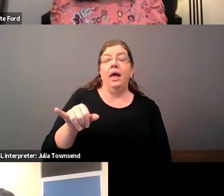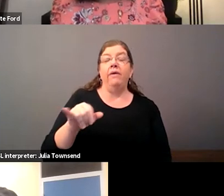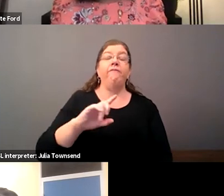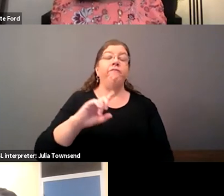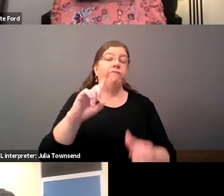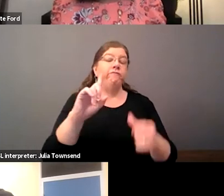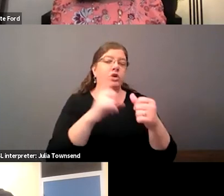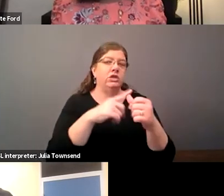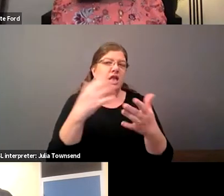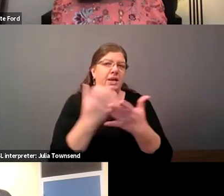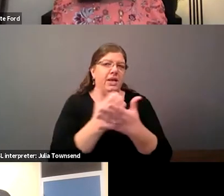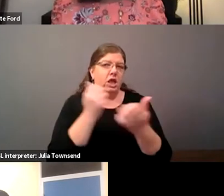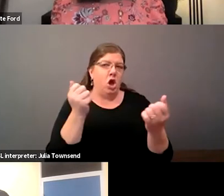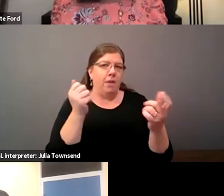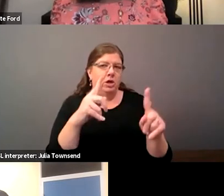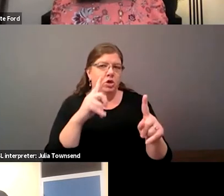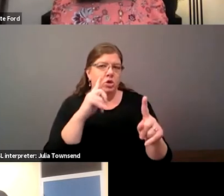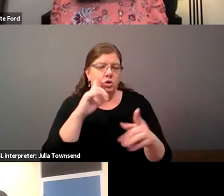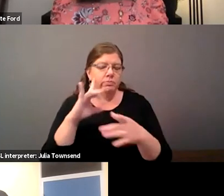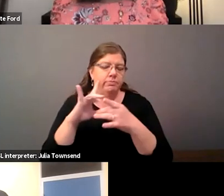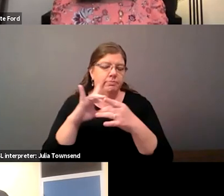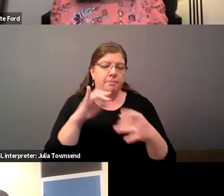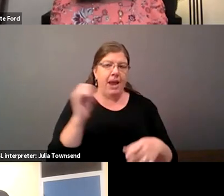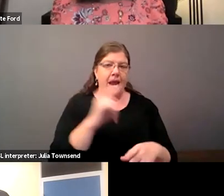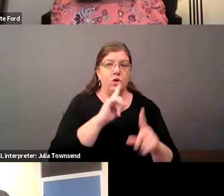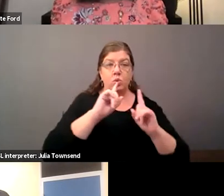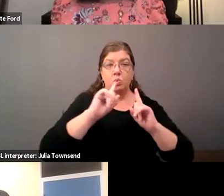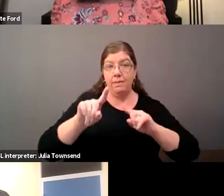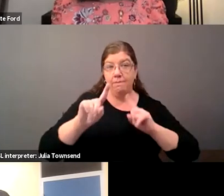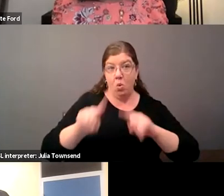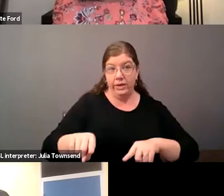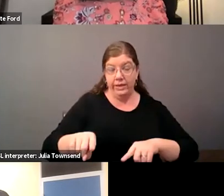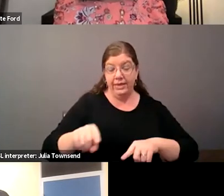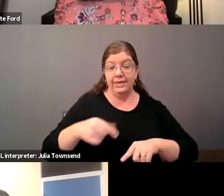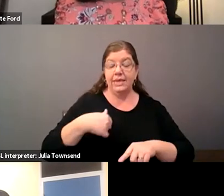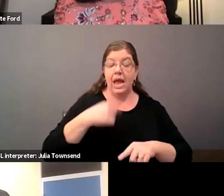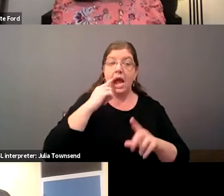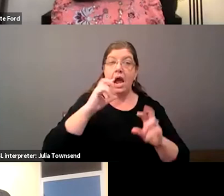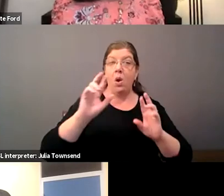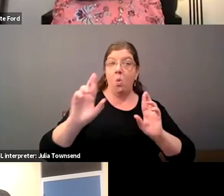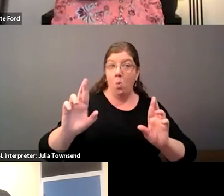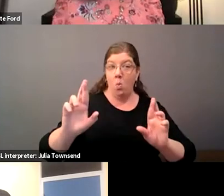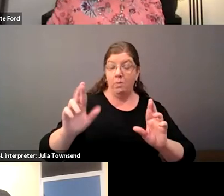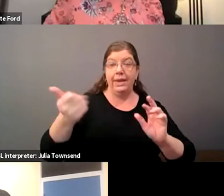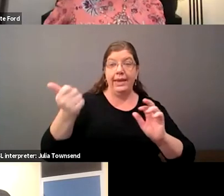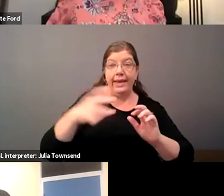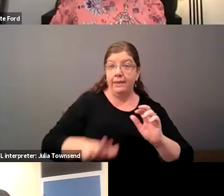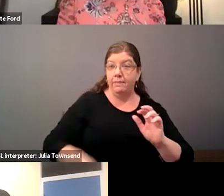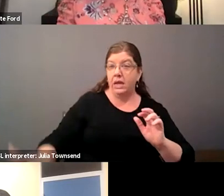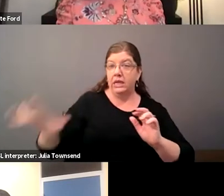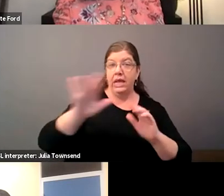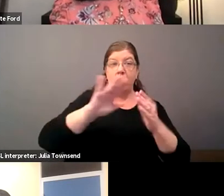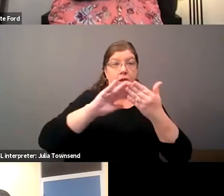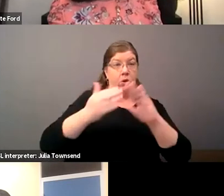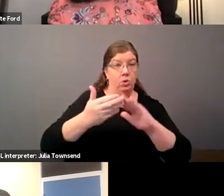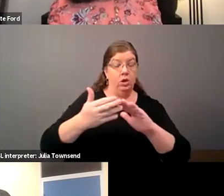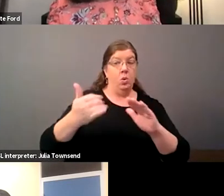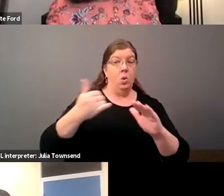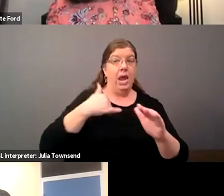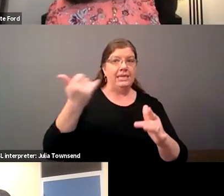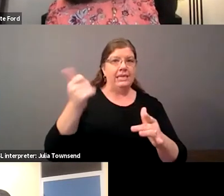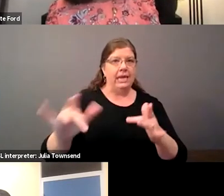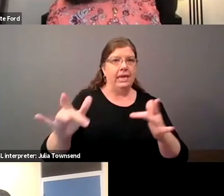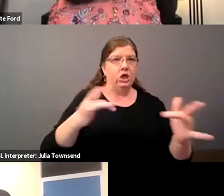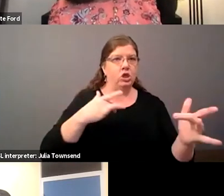to just jump back to the reporting and say that i hope that anyone in the community who has a concern